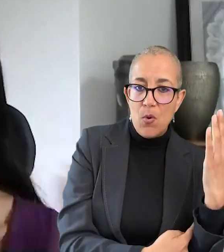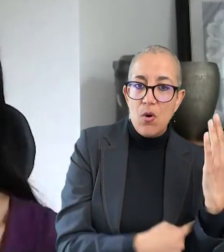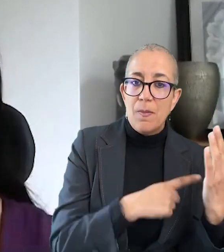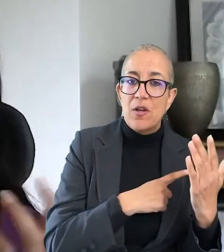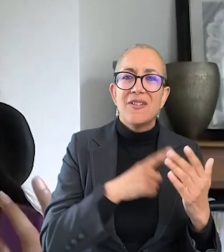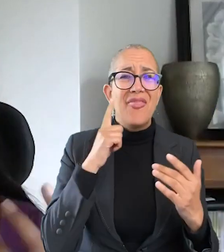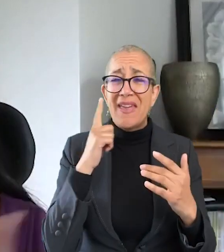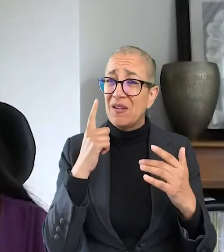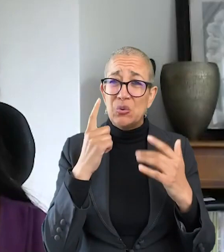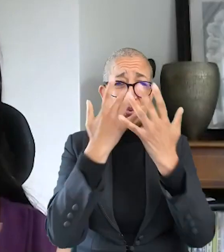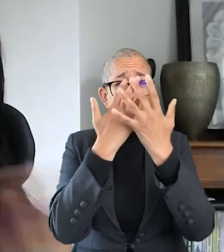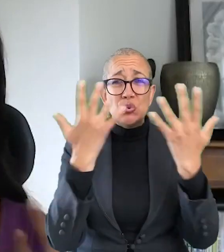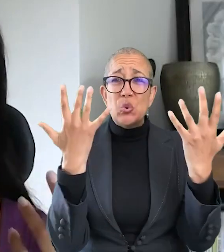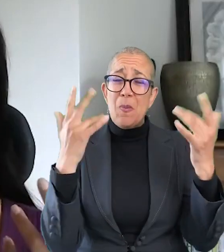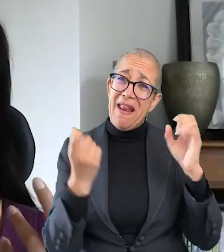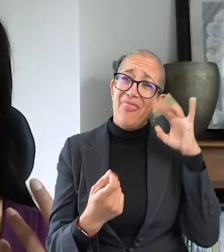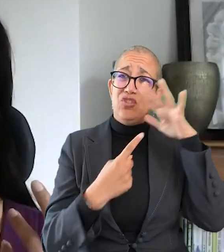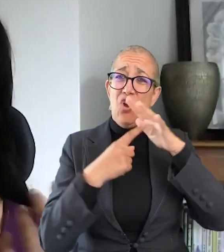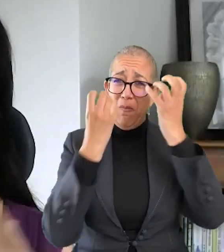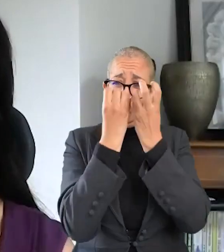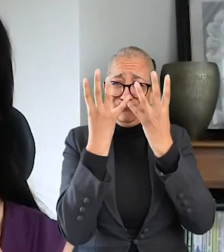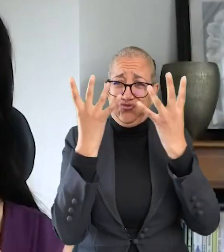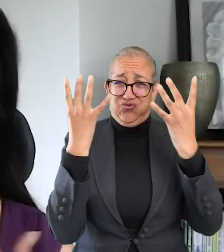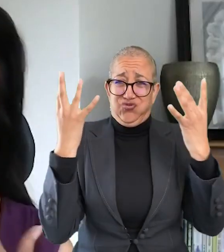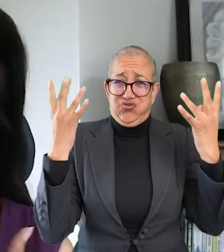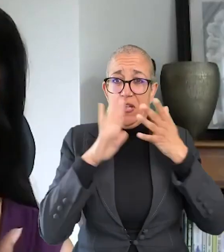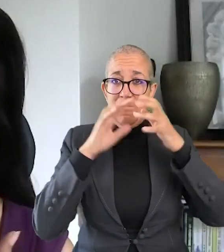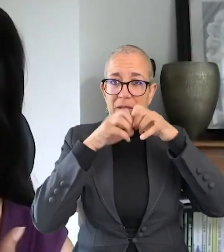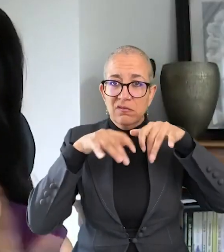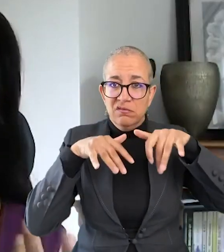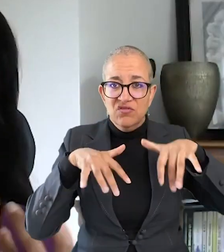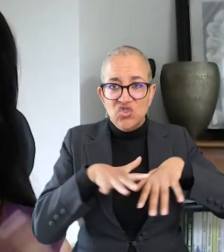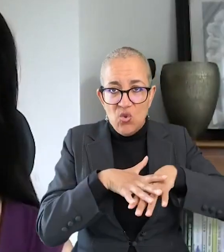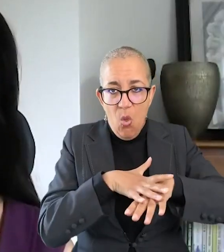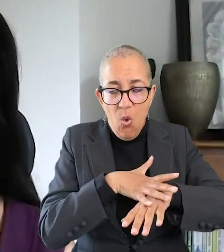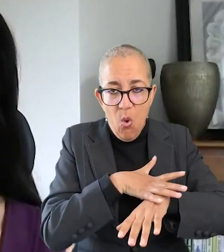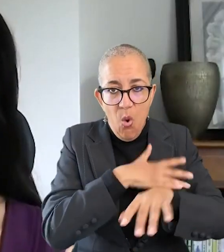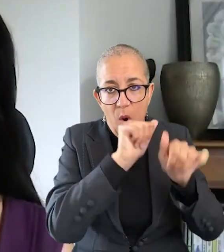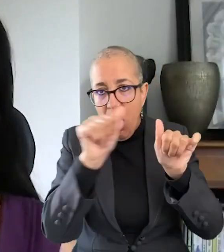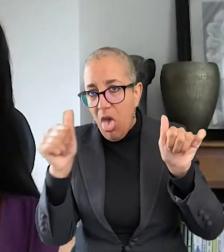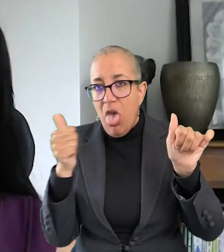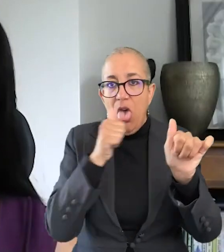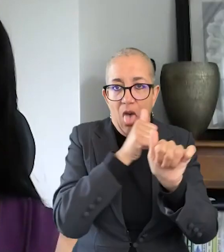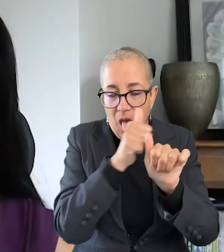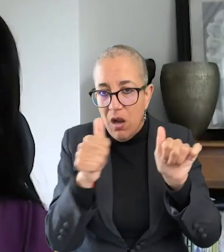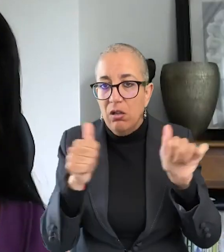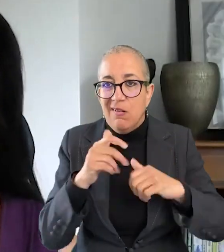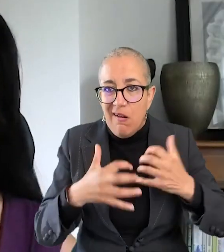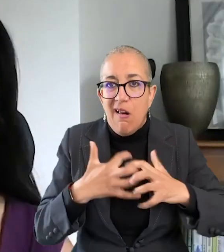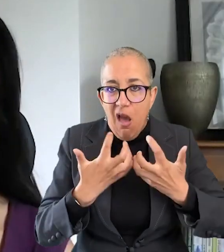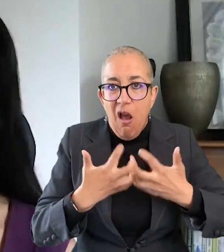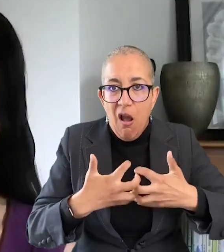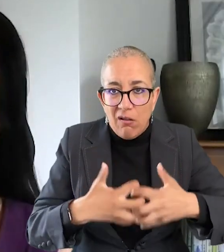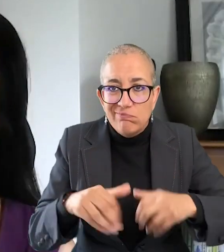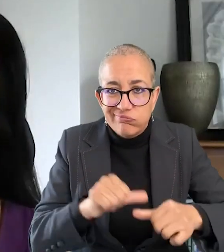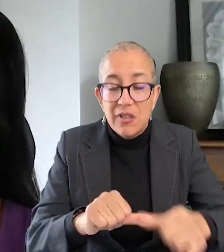too top heavy is something that's very apparent, and that makes us slow and it makes us clunky. But that does take an awful lot